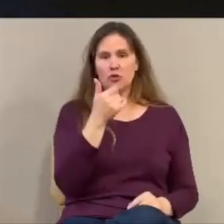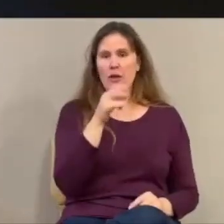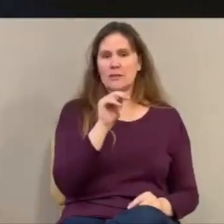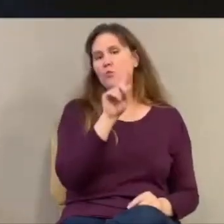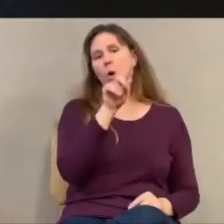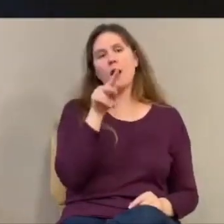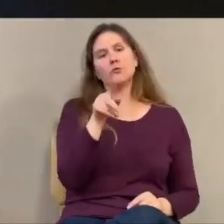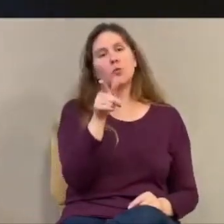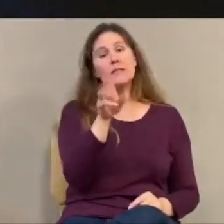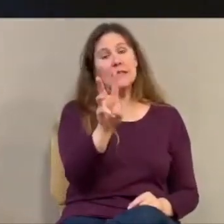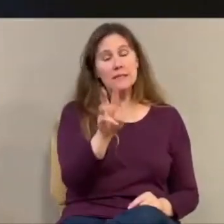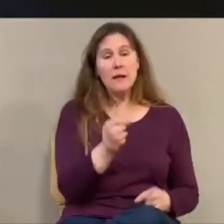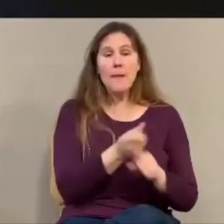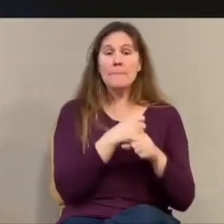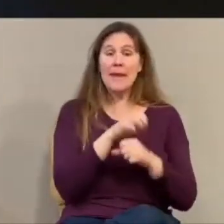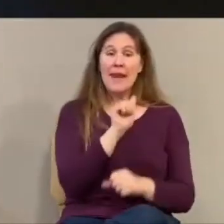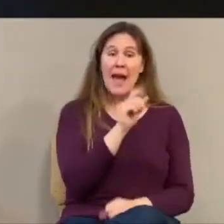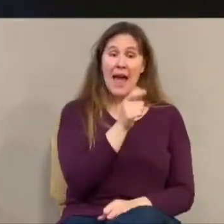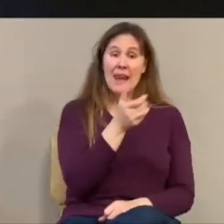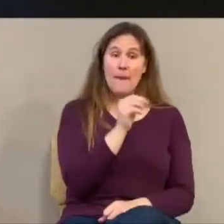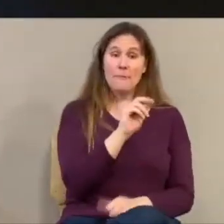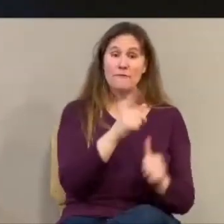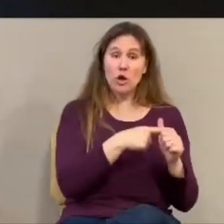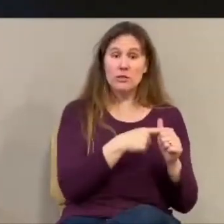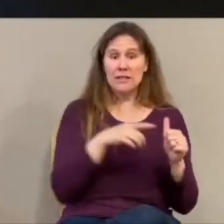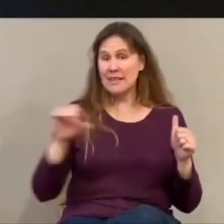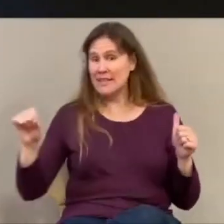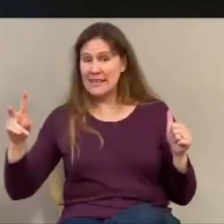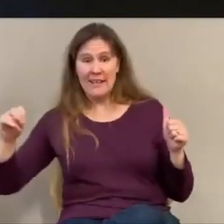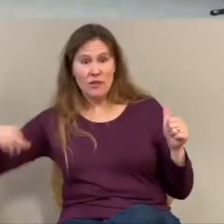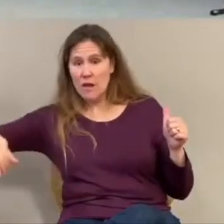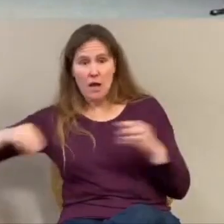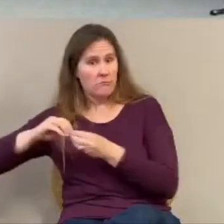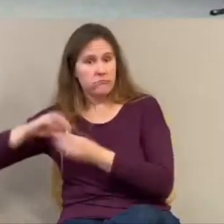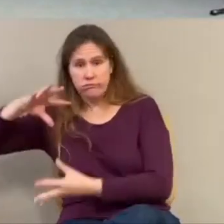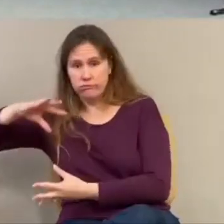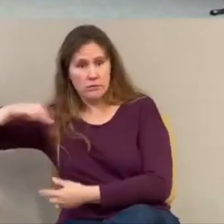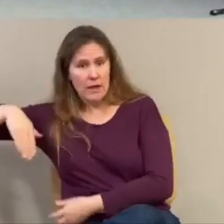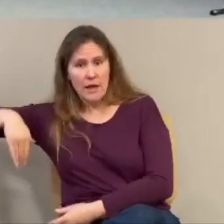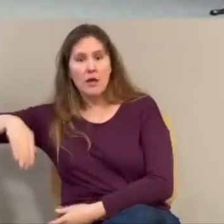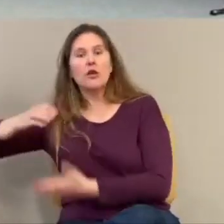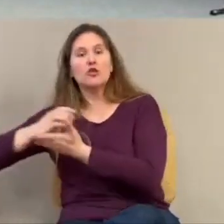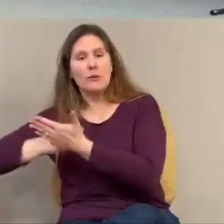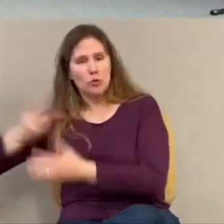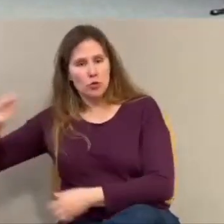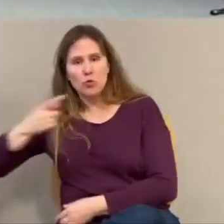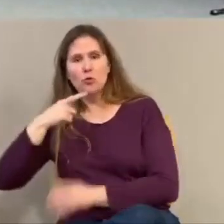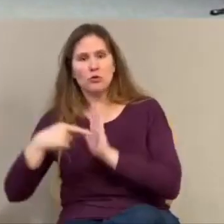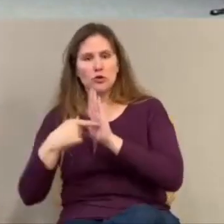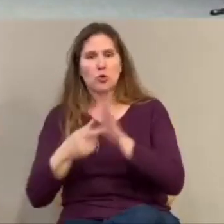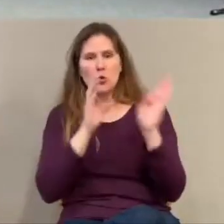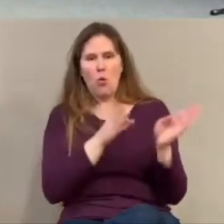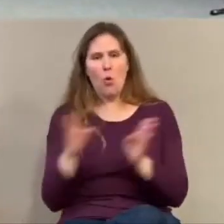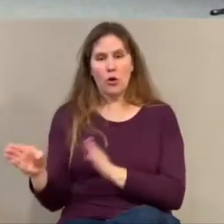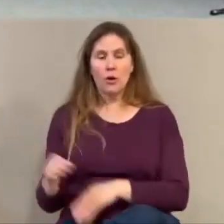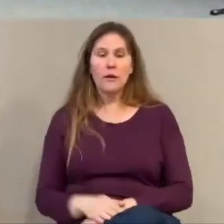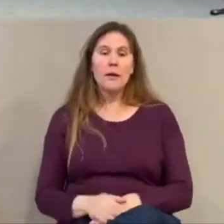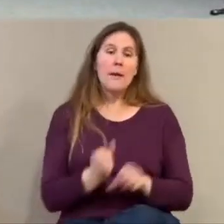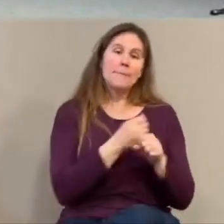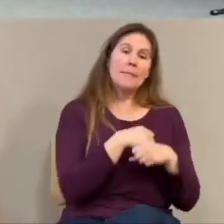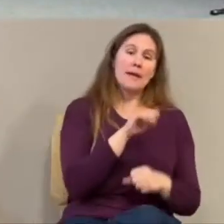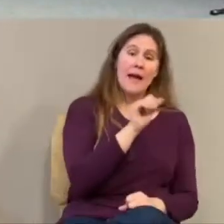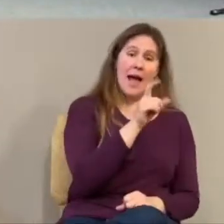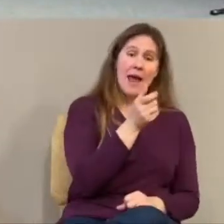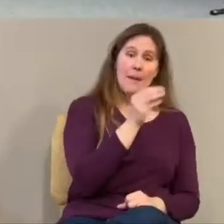1:26. He made Adam first. Eve wasn't present at first. Chapter 2 shows you the order of that day. He made